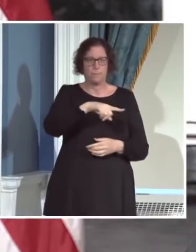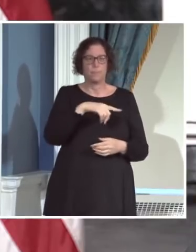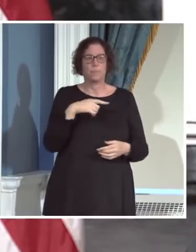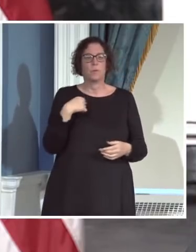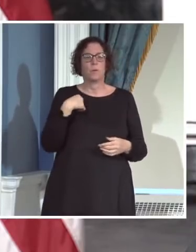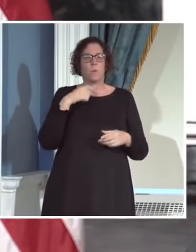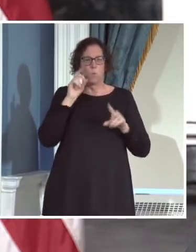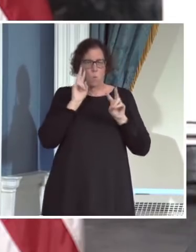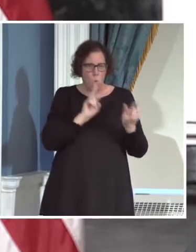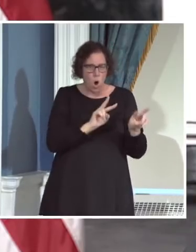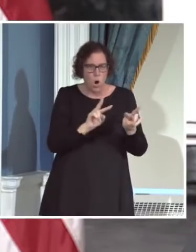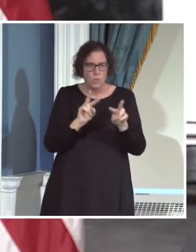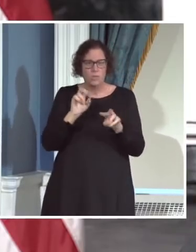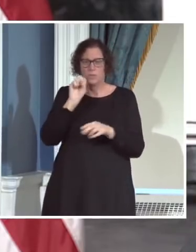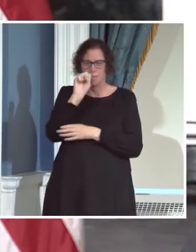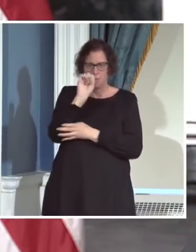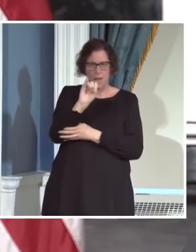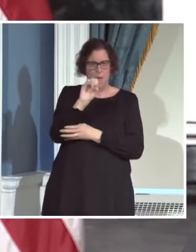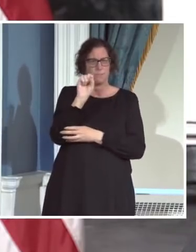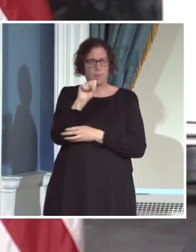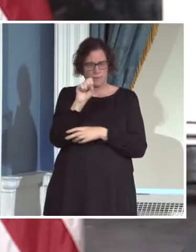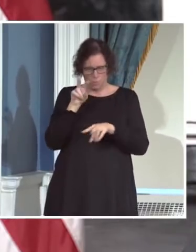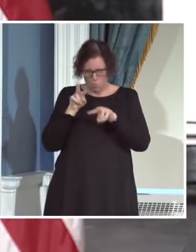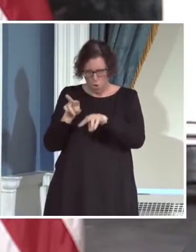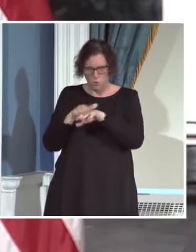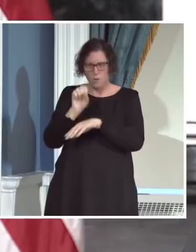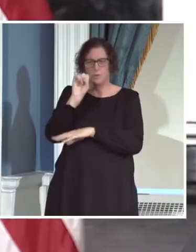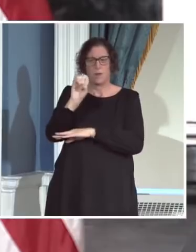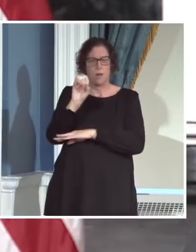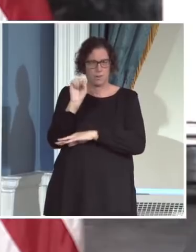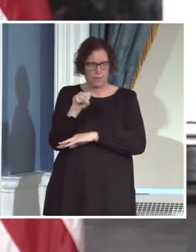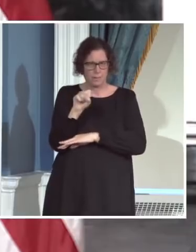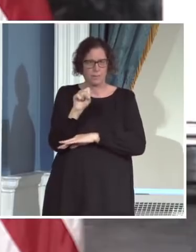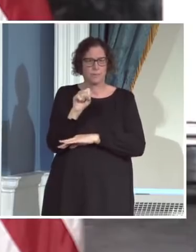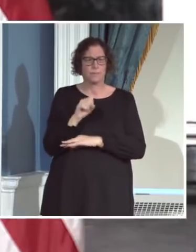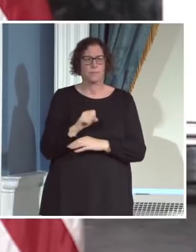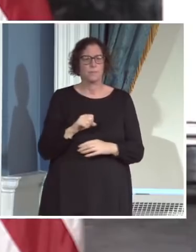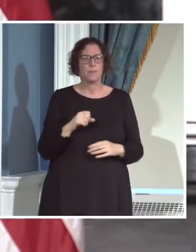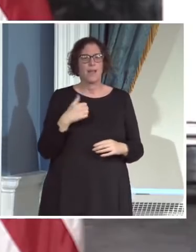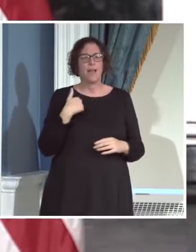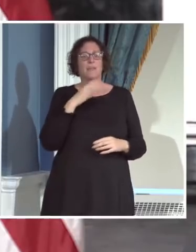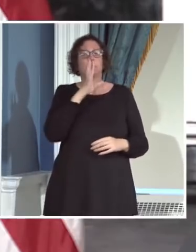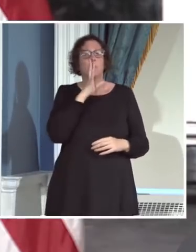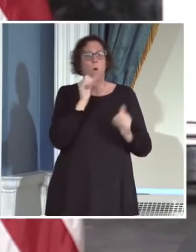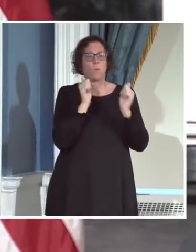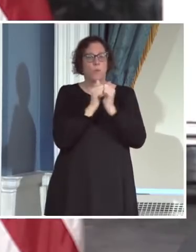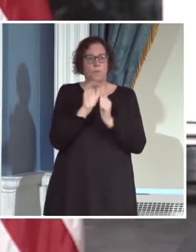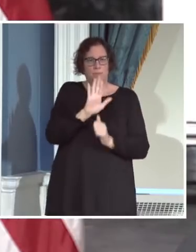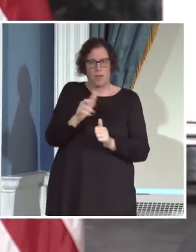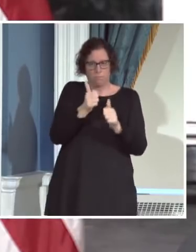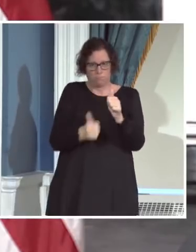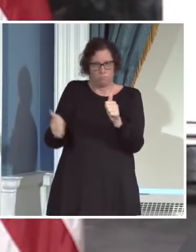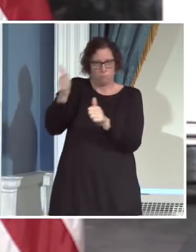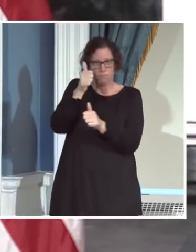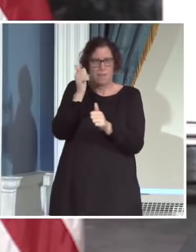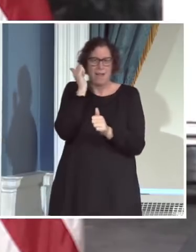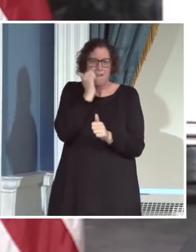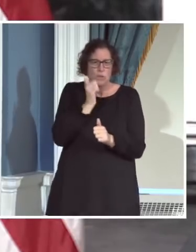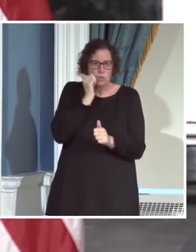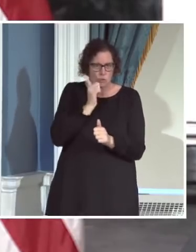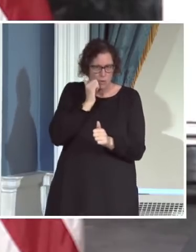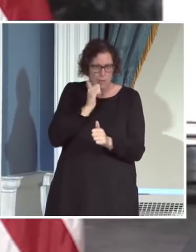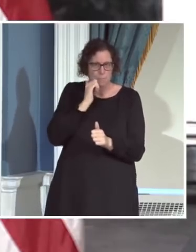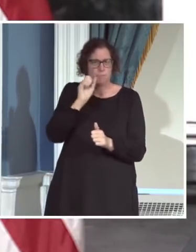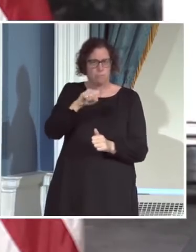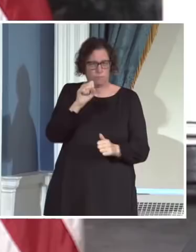over the last week, constantly monitoring what's happening. Working with the state on building out capacity on Staten Island. The state's got some pieces they're